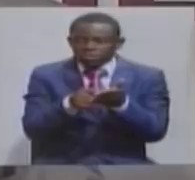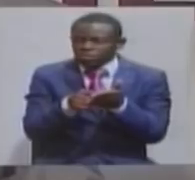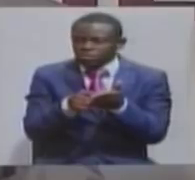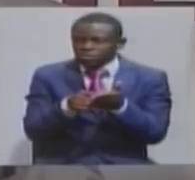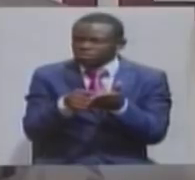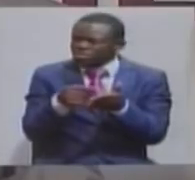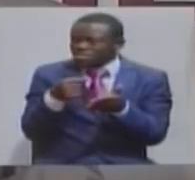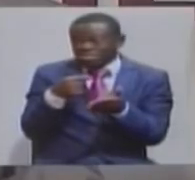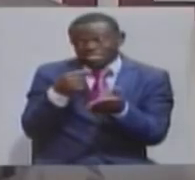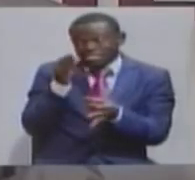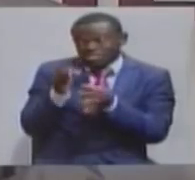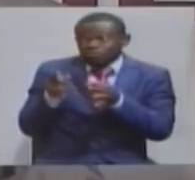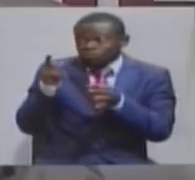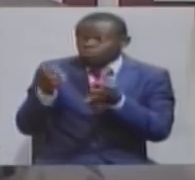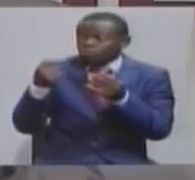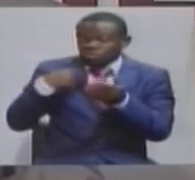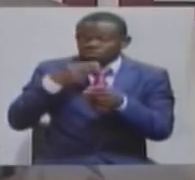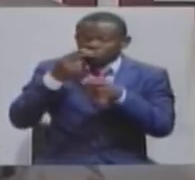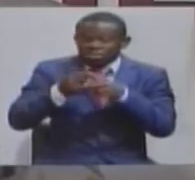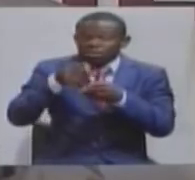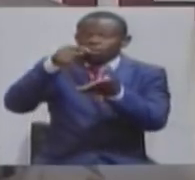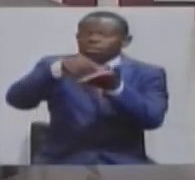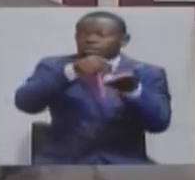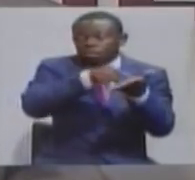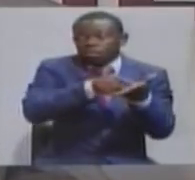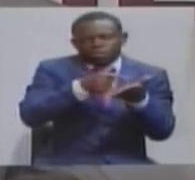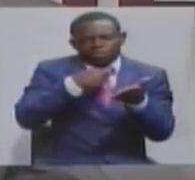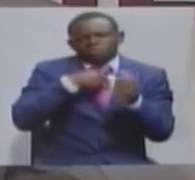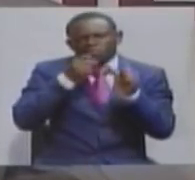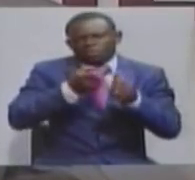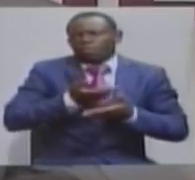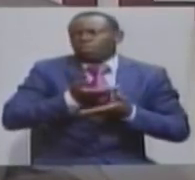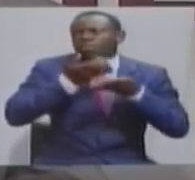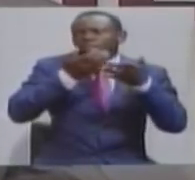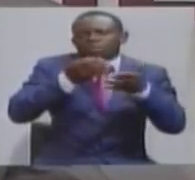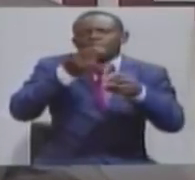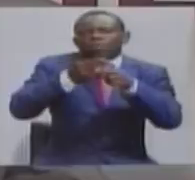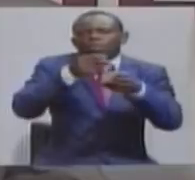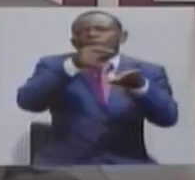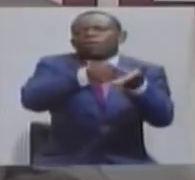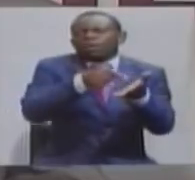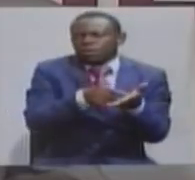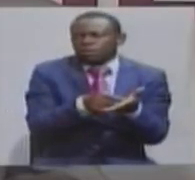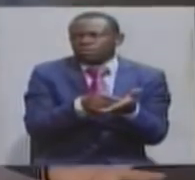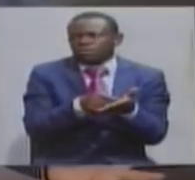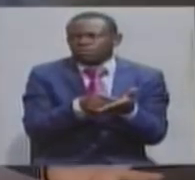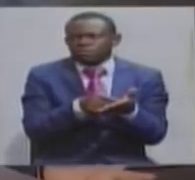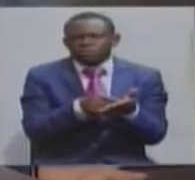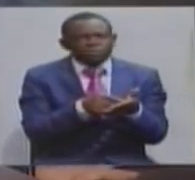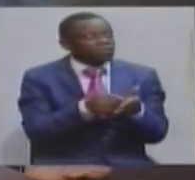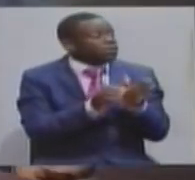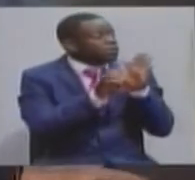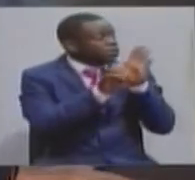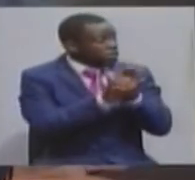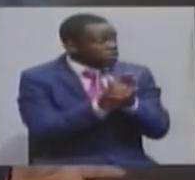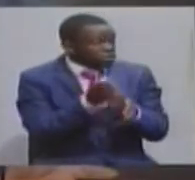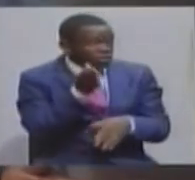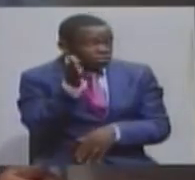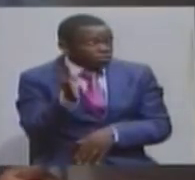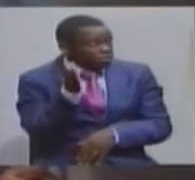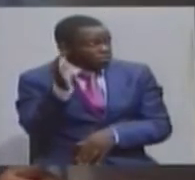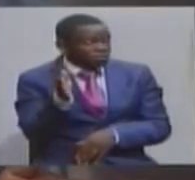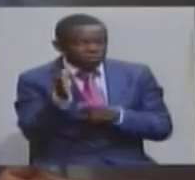And unfortunately, it is the one who now are appearing to be becoming a stumbling I know block. that the UPND, for instance, has said in today's